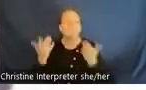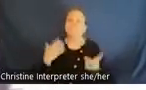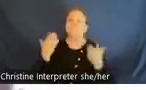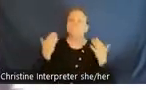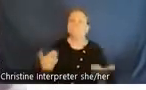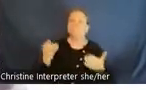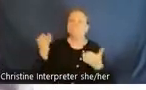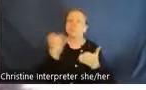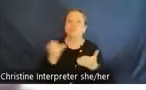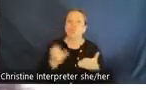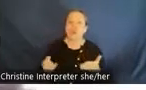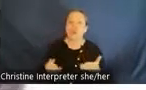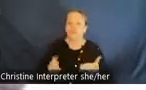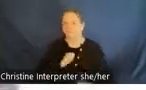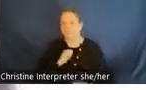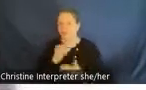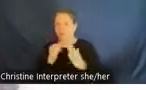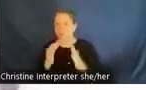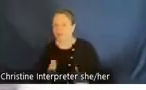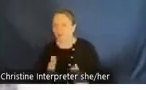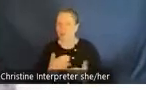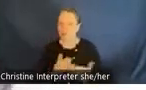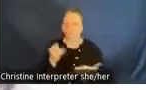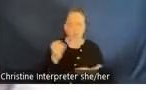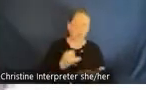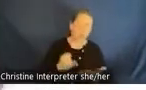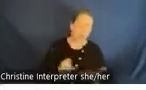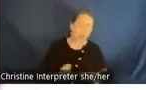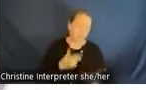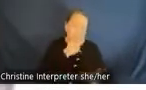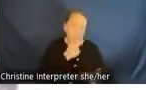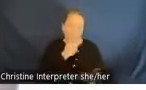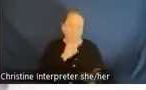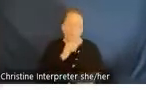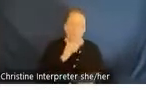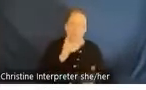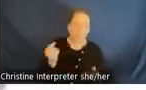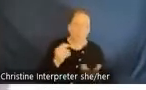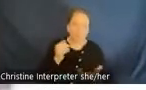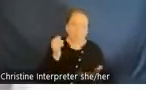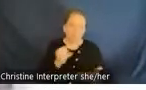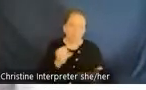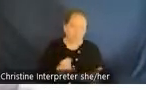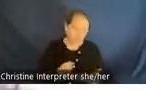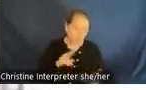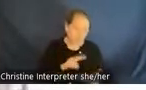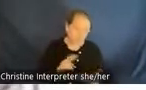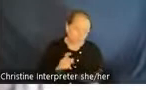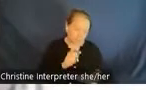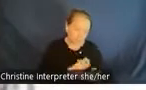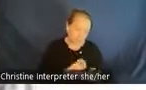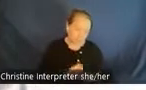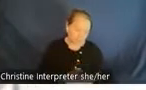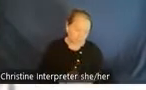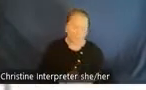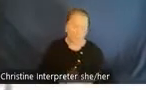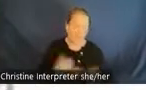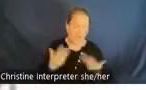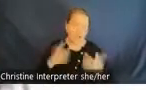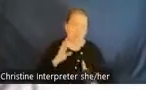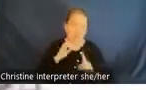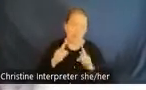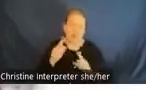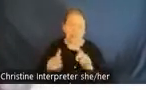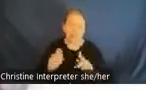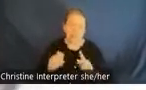I didn't know where I was going to go. So I looked up. I was looking down and I didn't want to talk to anybody. I was kind